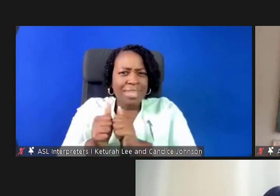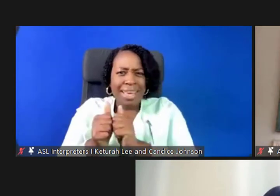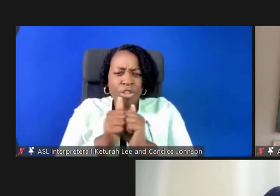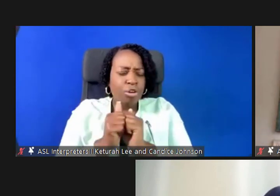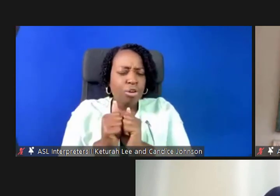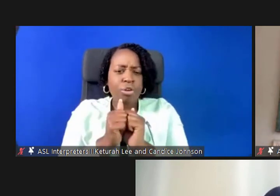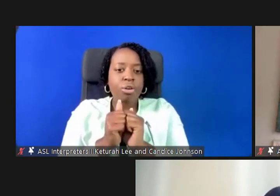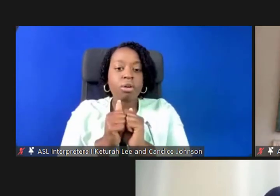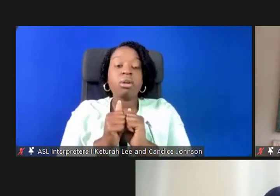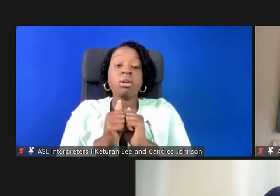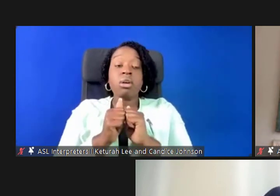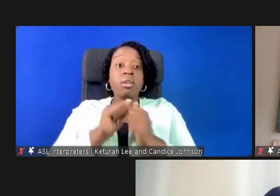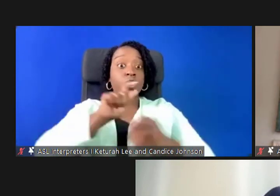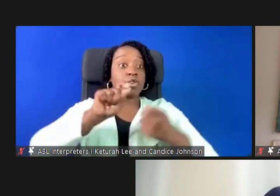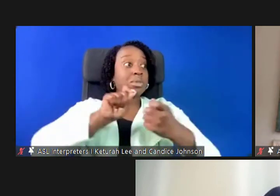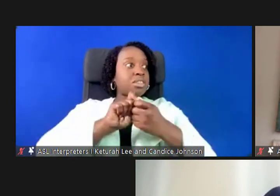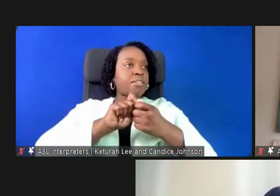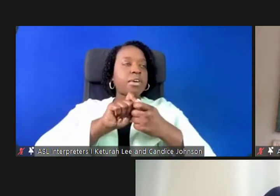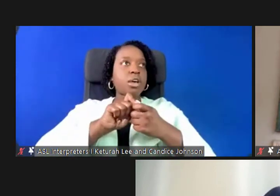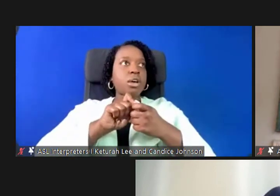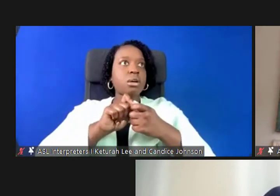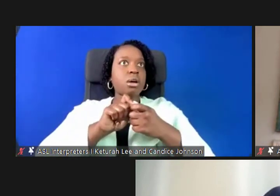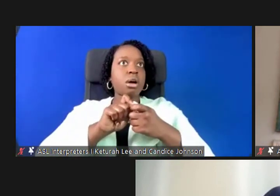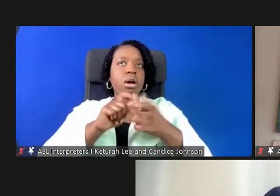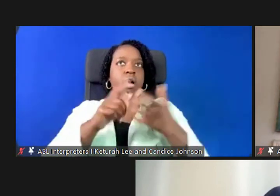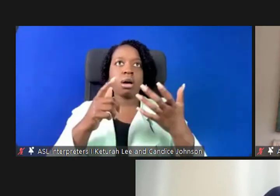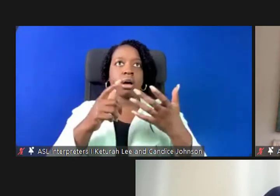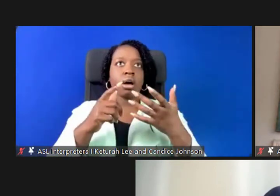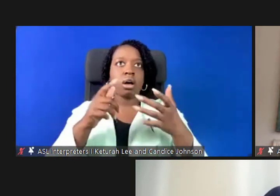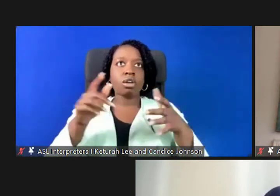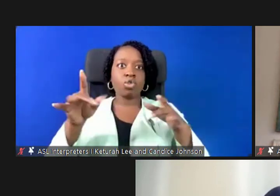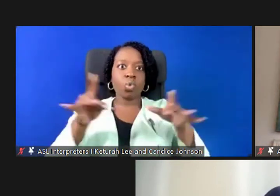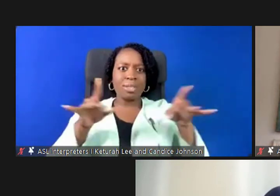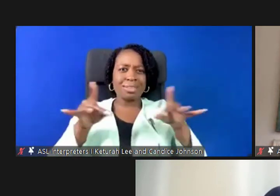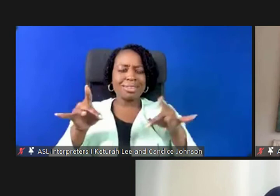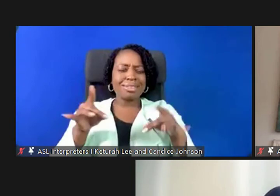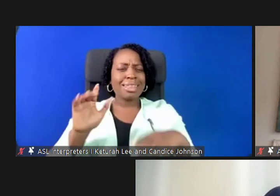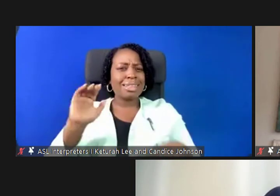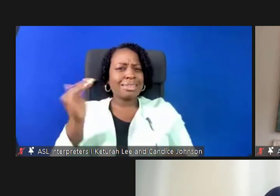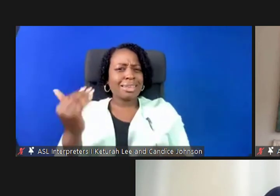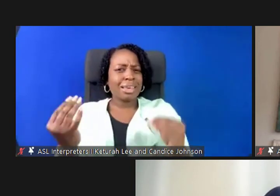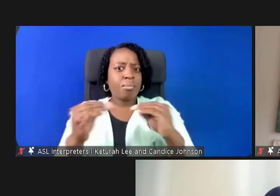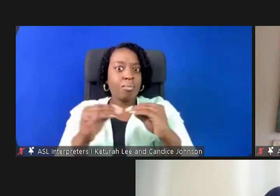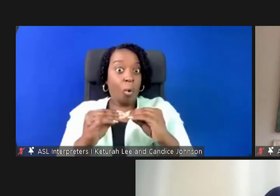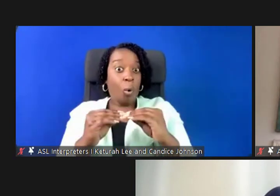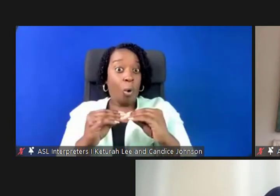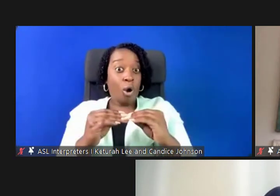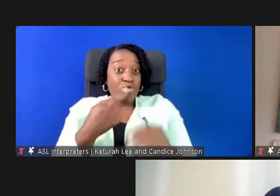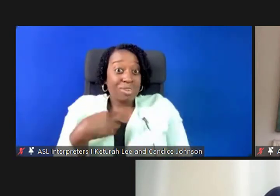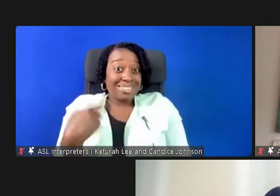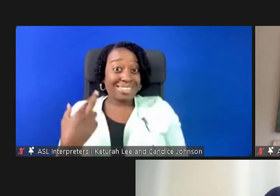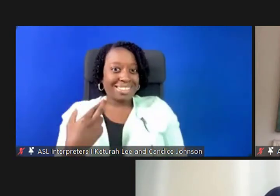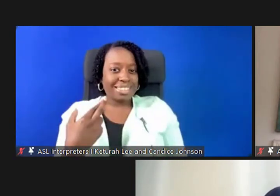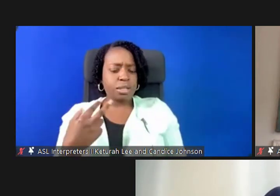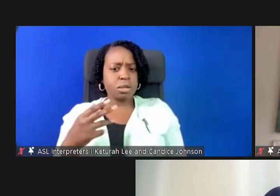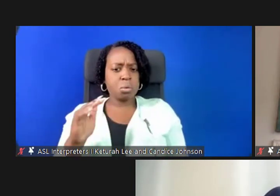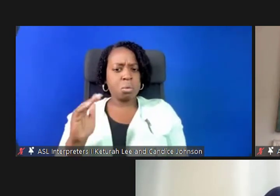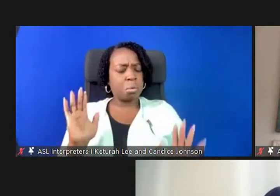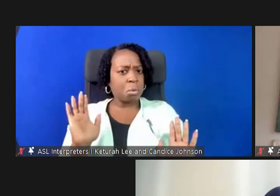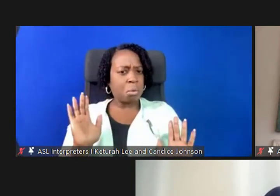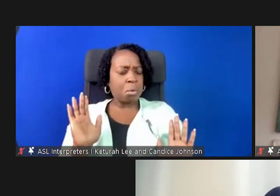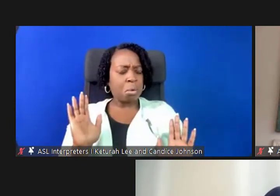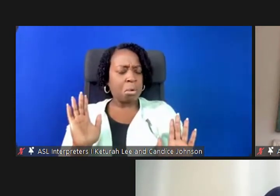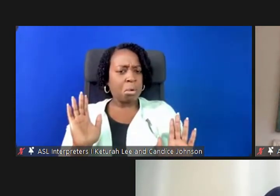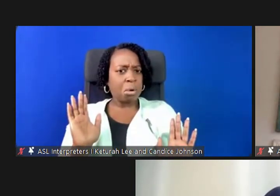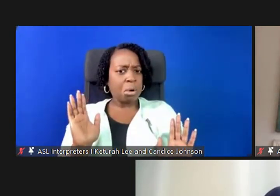And so choices that might seem riskier than we might perceive on the outside might